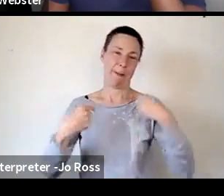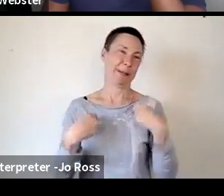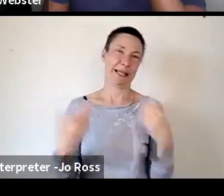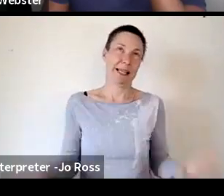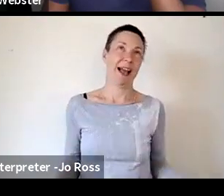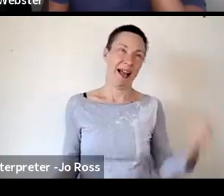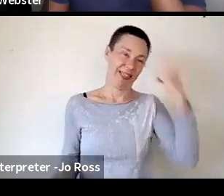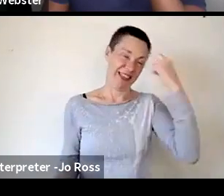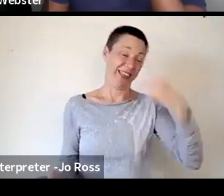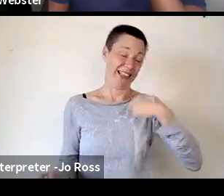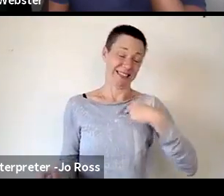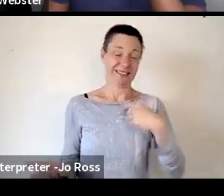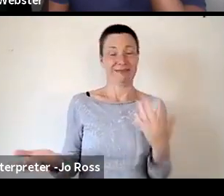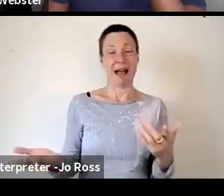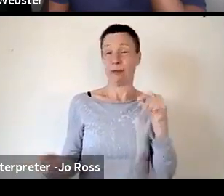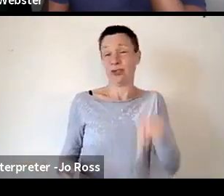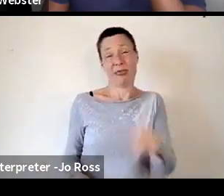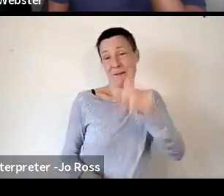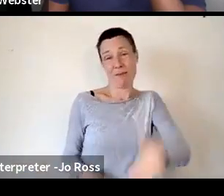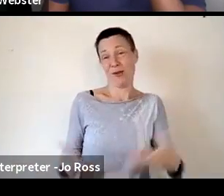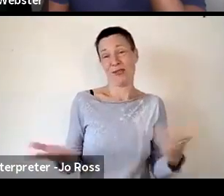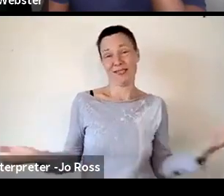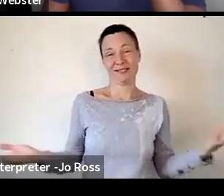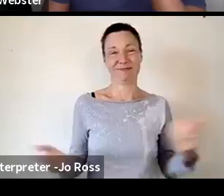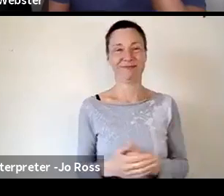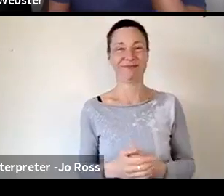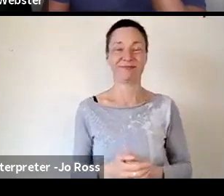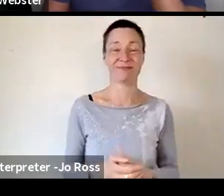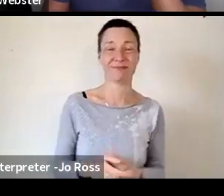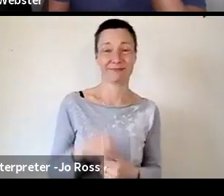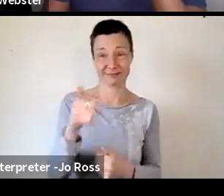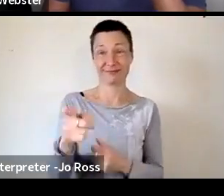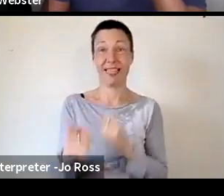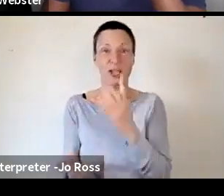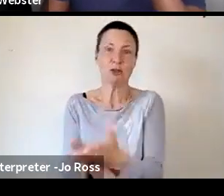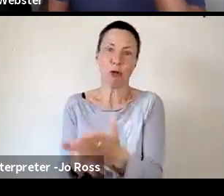I think, yeah, I'm just that person. That is true.